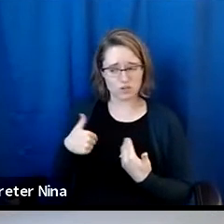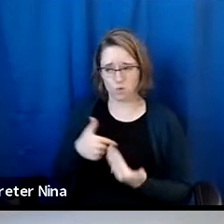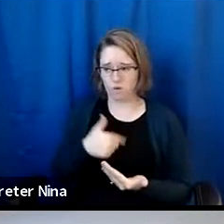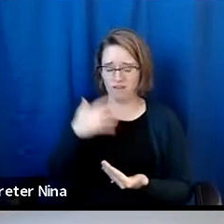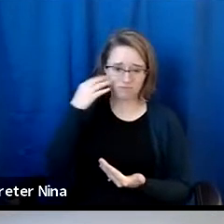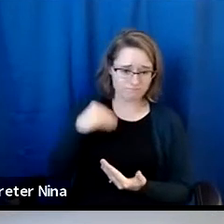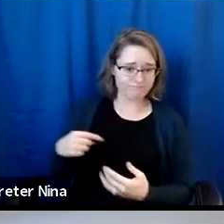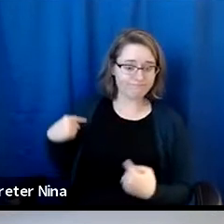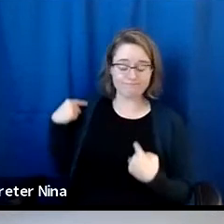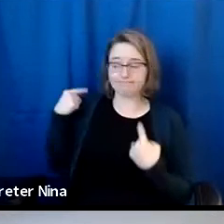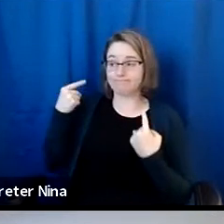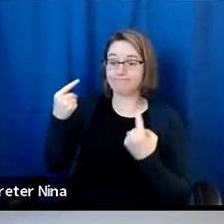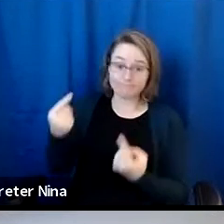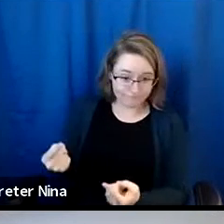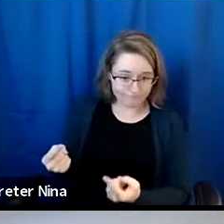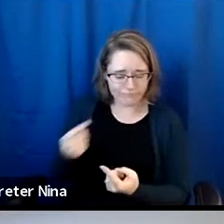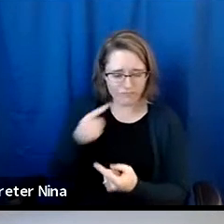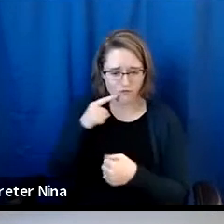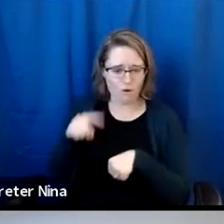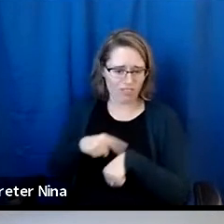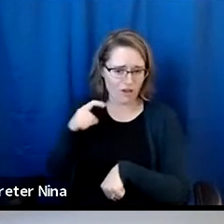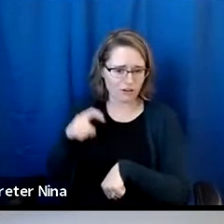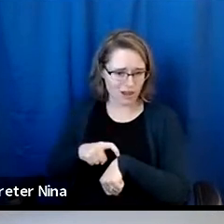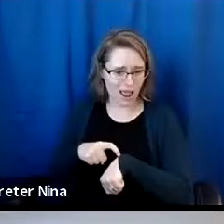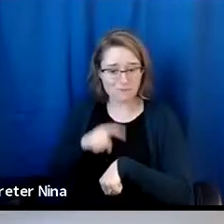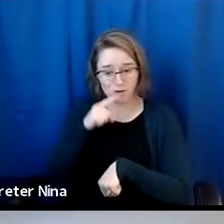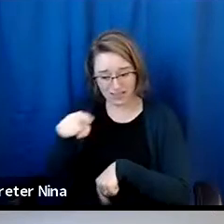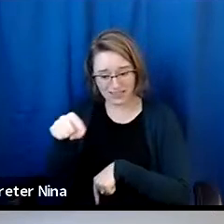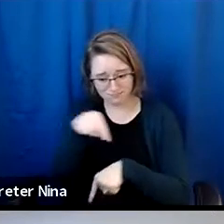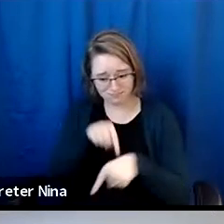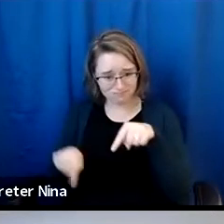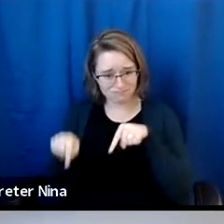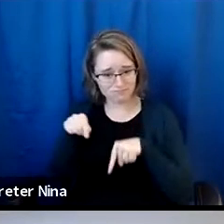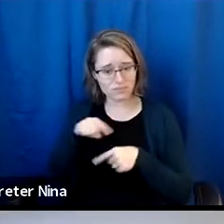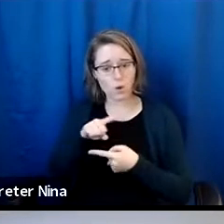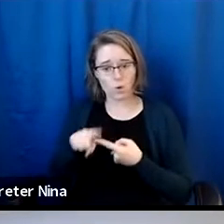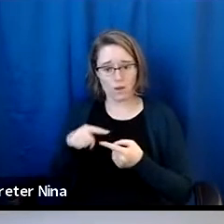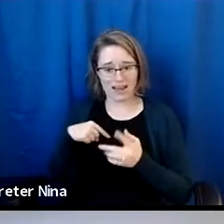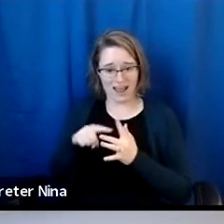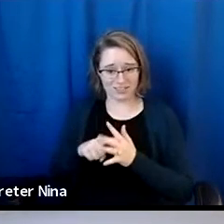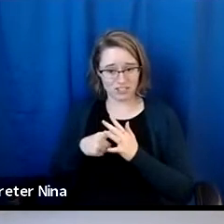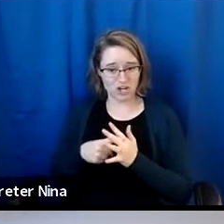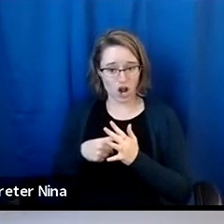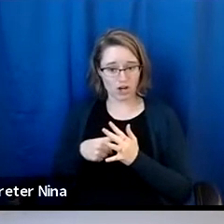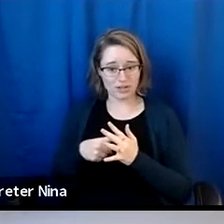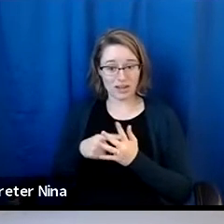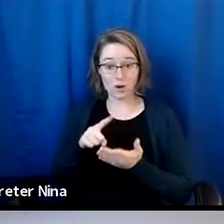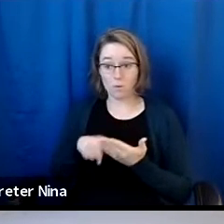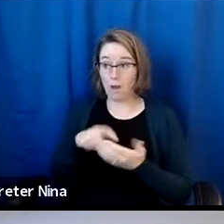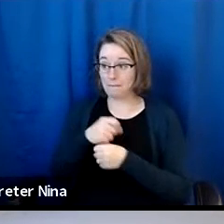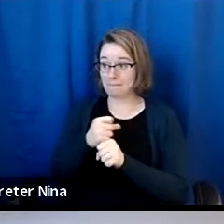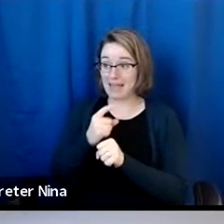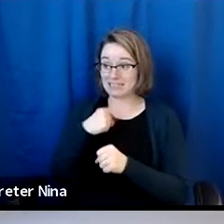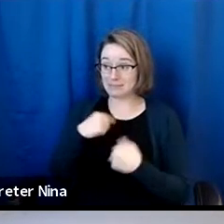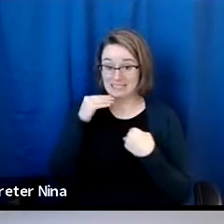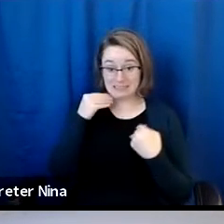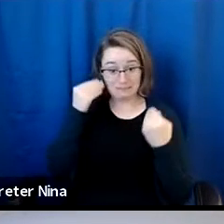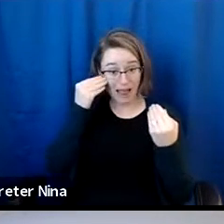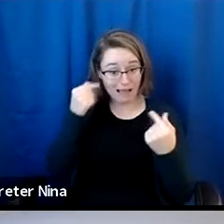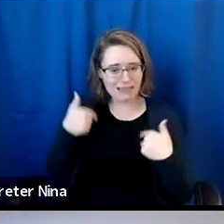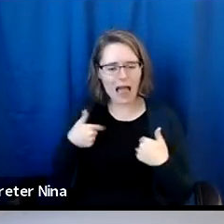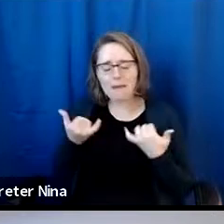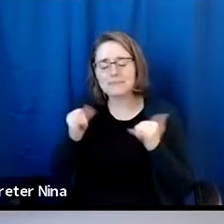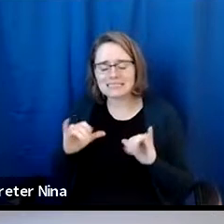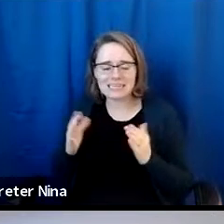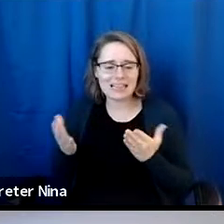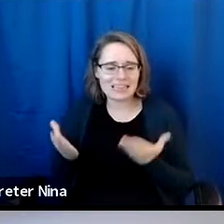and we've navigated for a long time. And it kind of goes back to when I started by this, it says, what makes me smile? I'm still here. In spite of